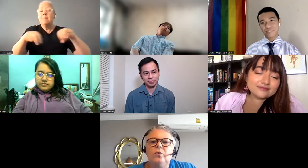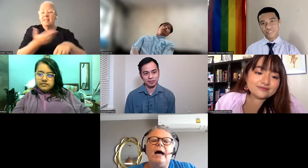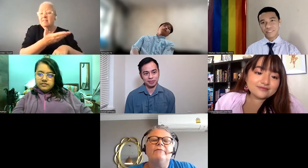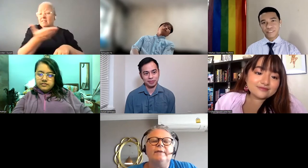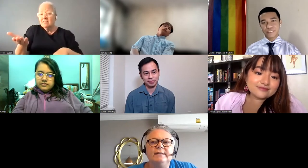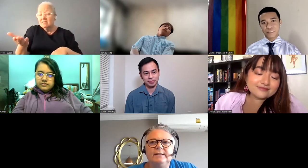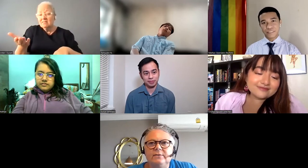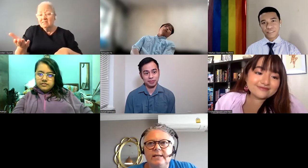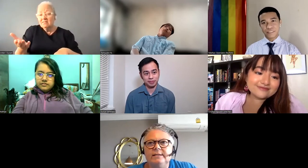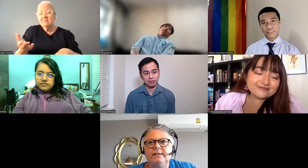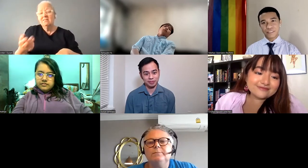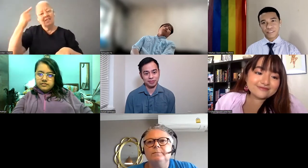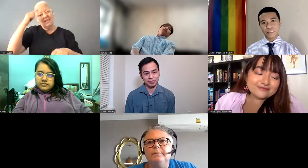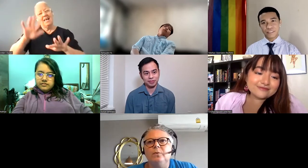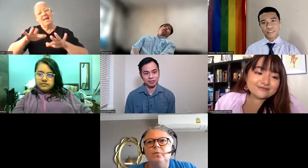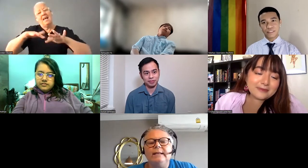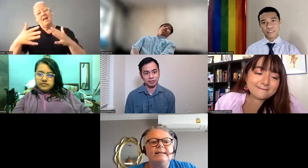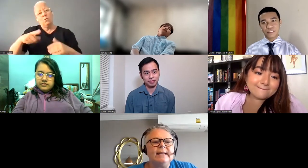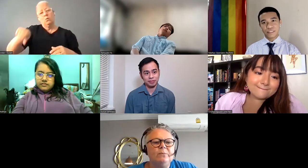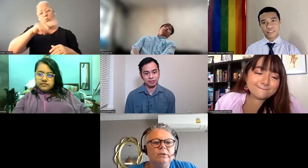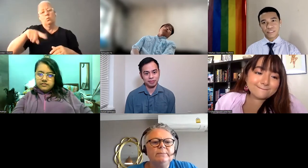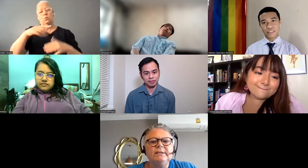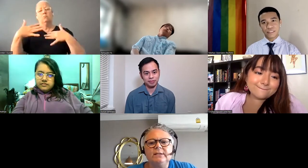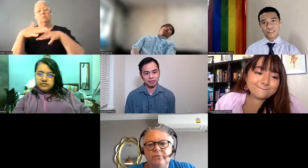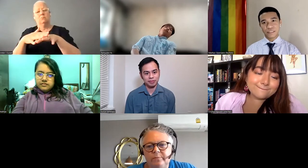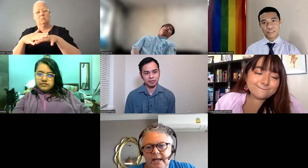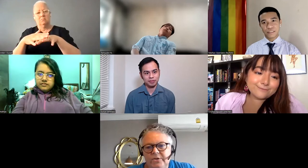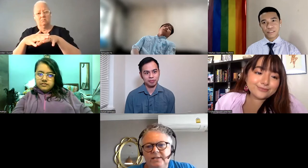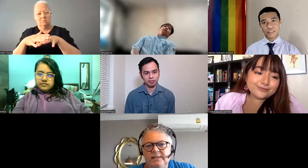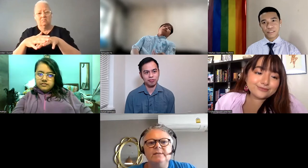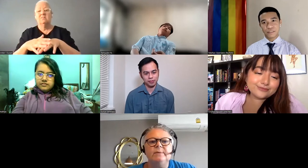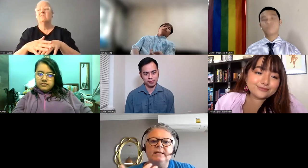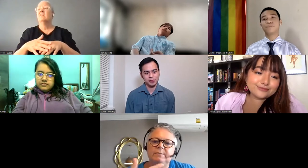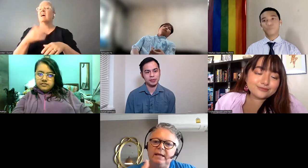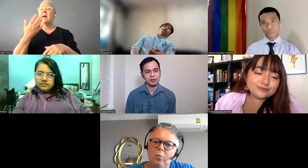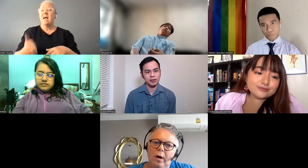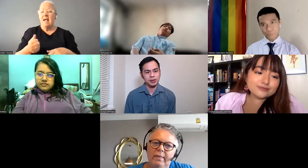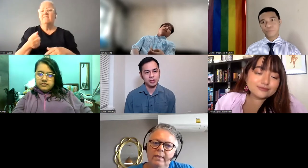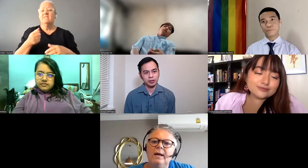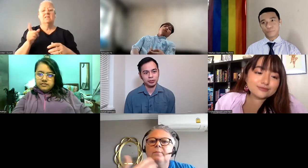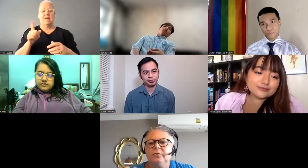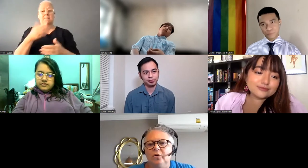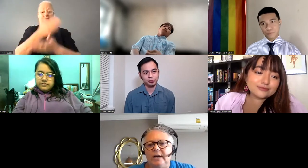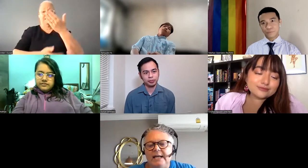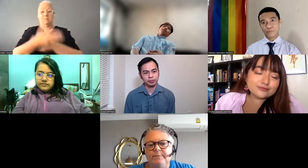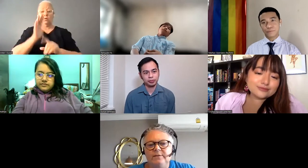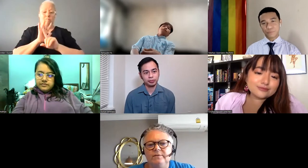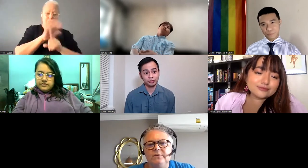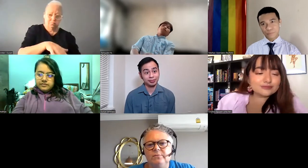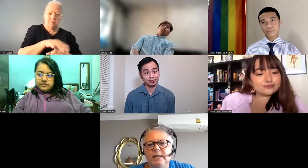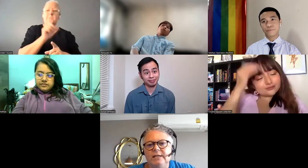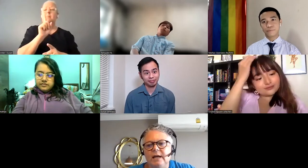you have integrated people with, let's say, multiple discriminations, disability being one, but other